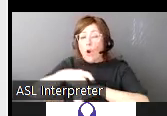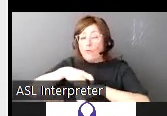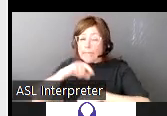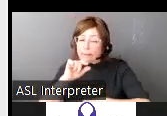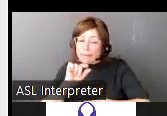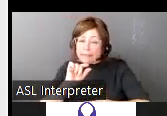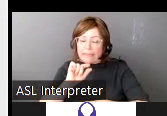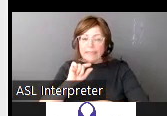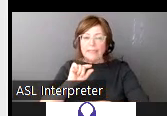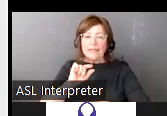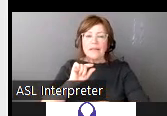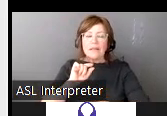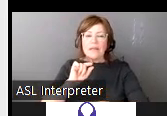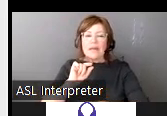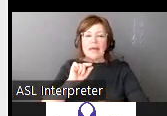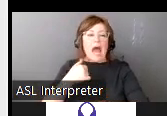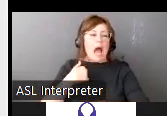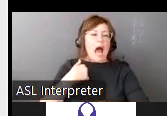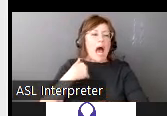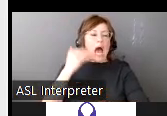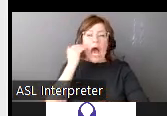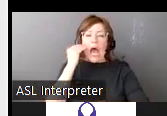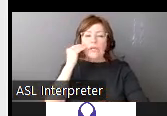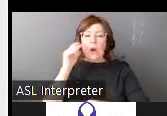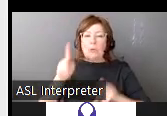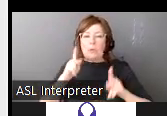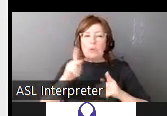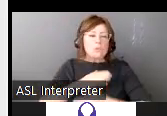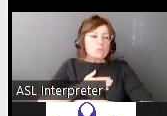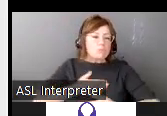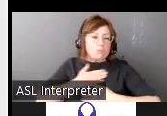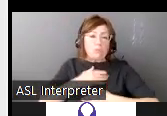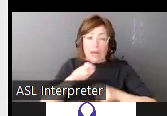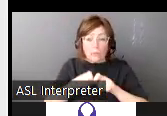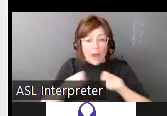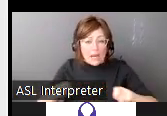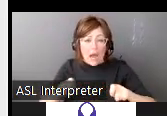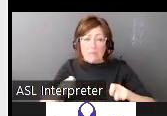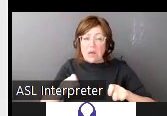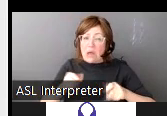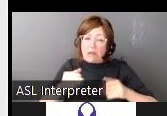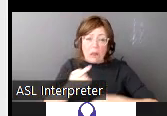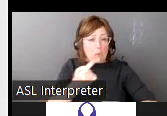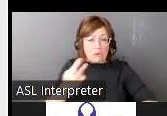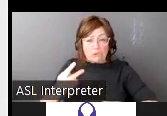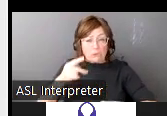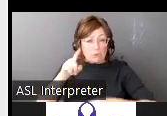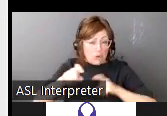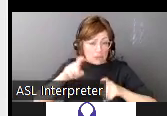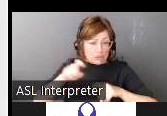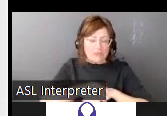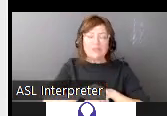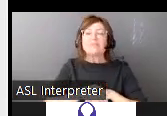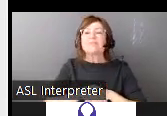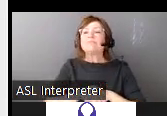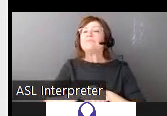I know our participants are enjoying this. So if we could just maybe wrap up and get to one or two questions, that would be wonderful. Okay, so